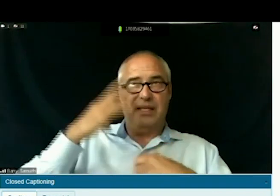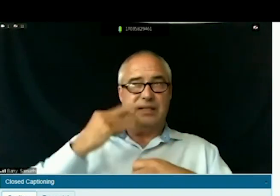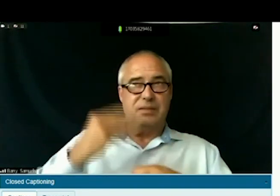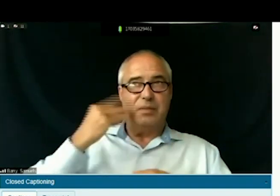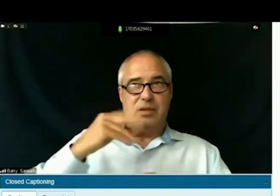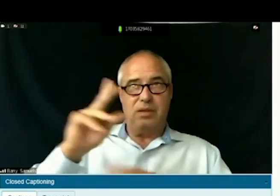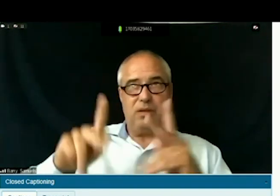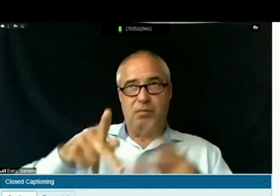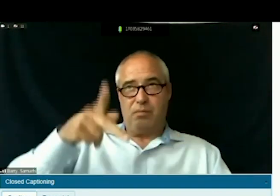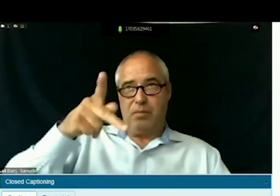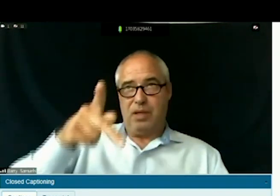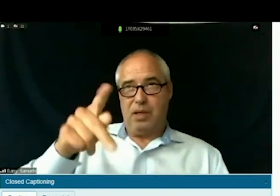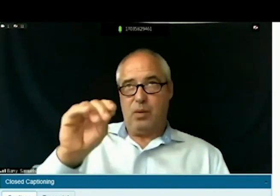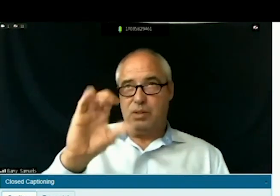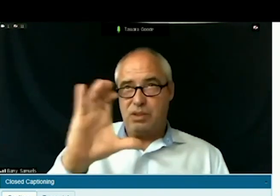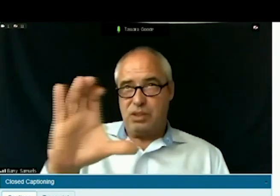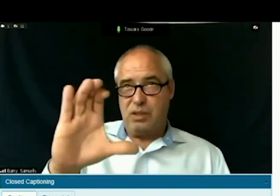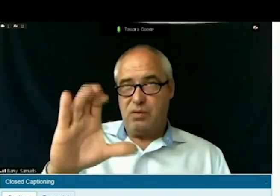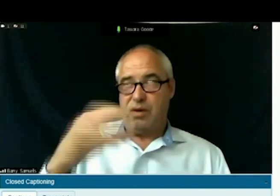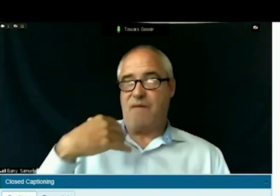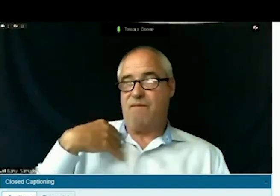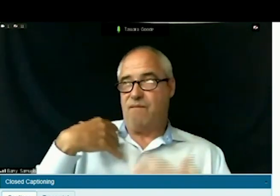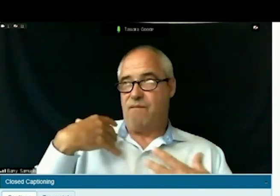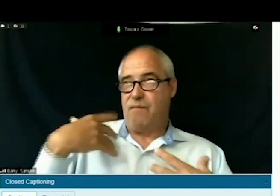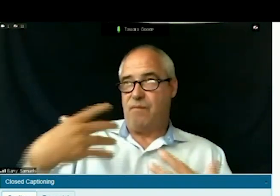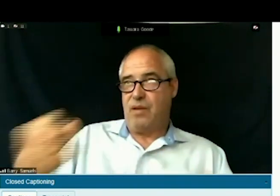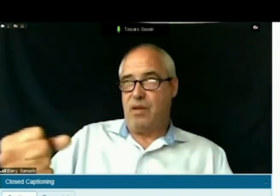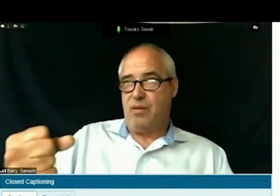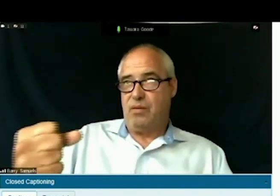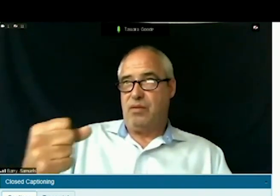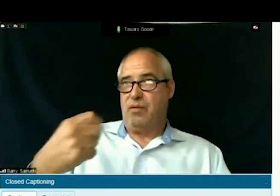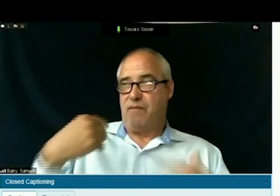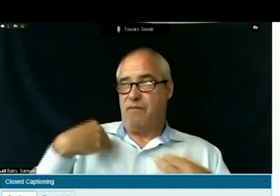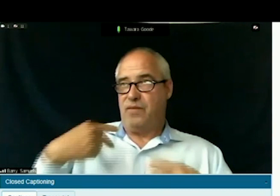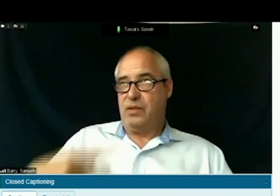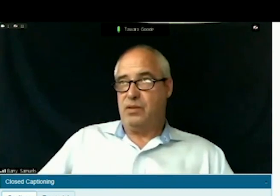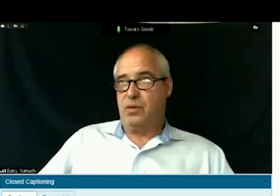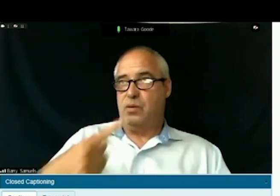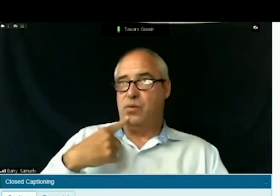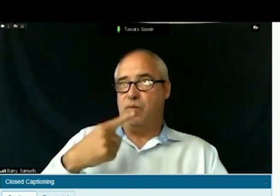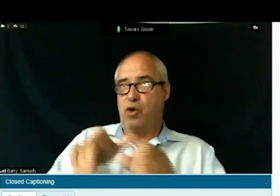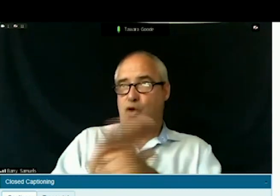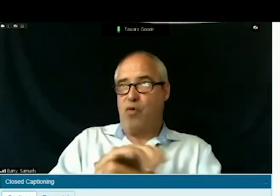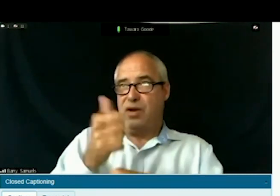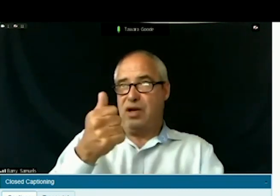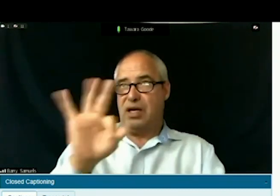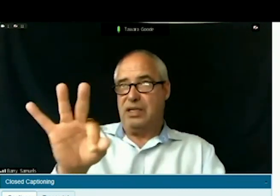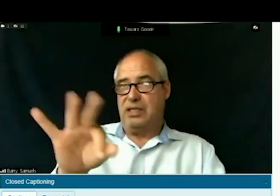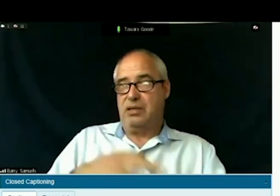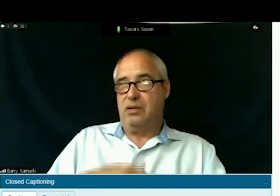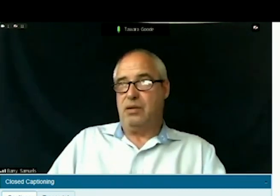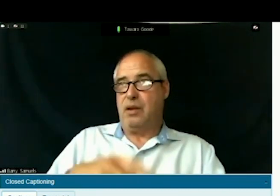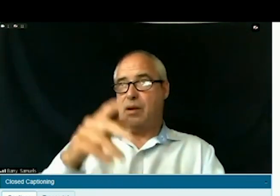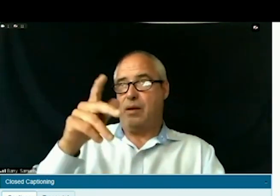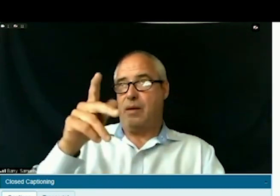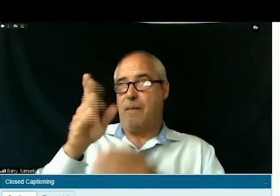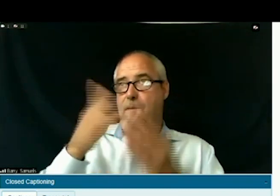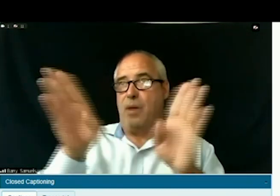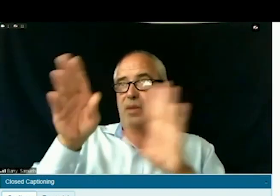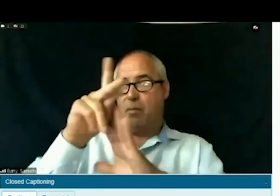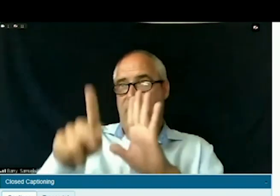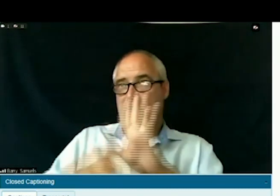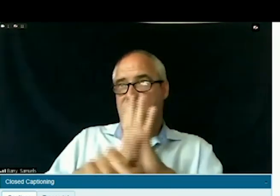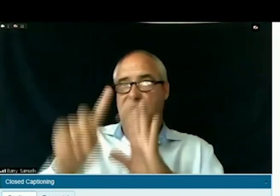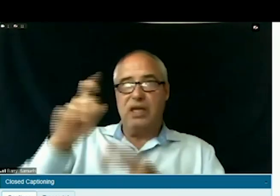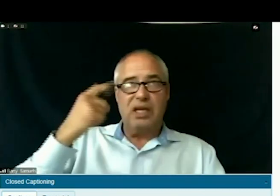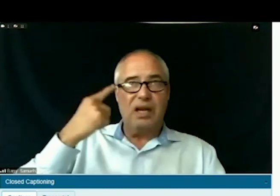color, disability, and the physical and mental health impact of COVID-19, which you've heard alluded to already, public policy and government response